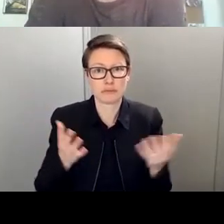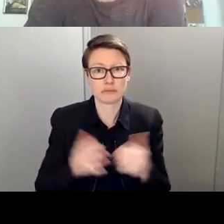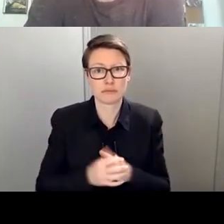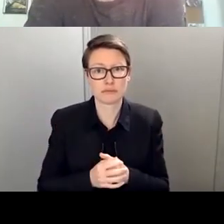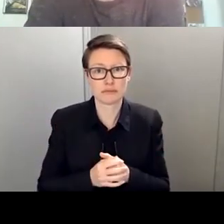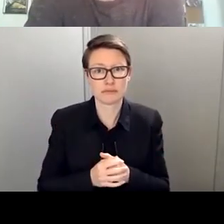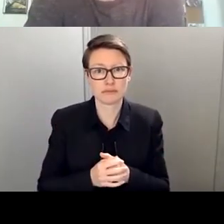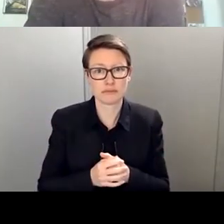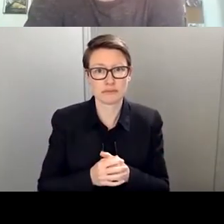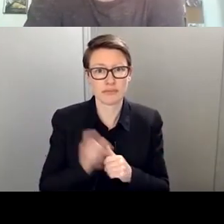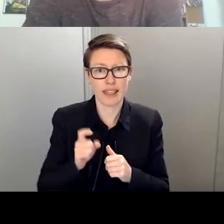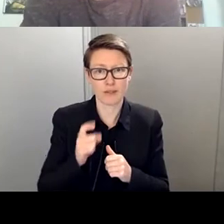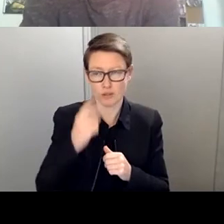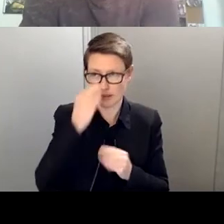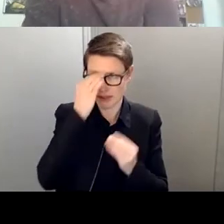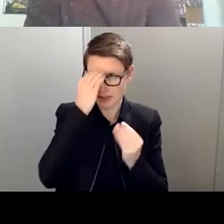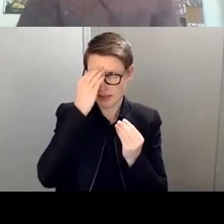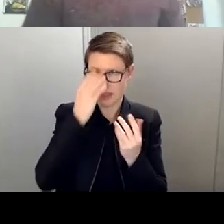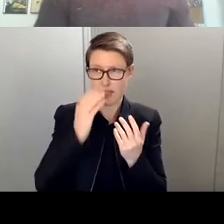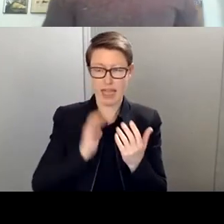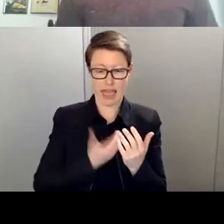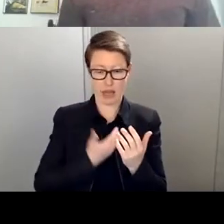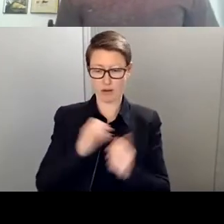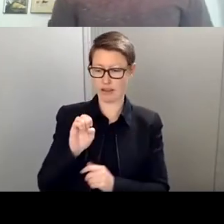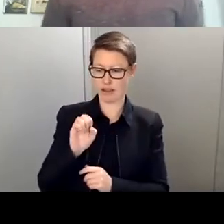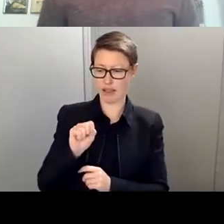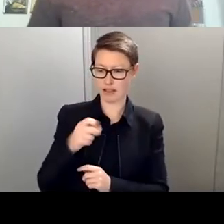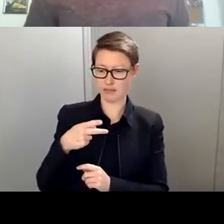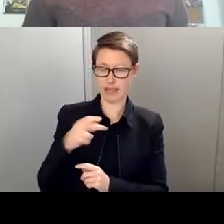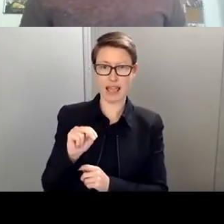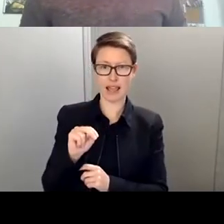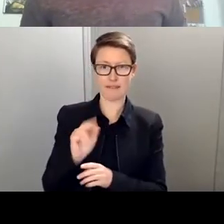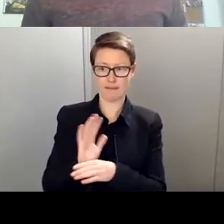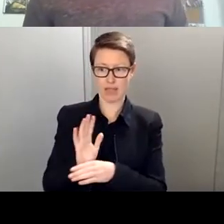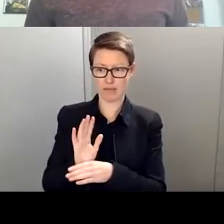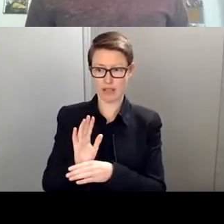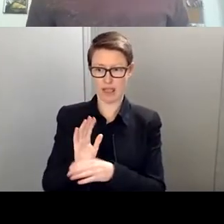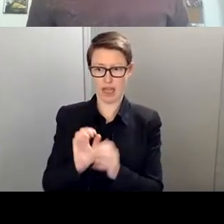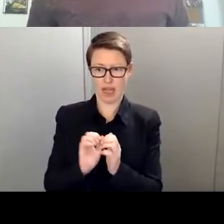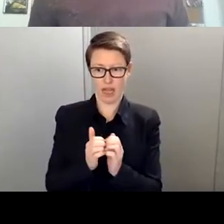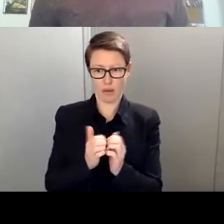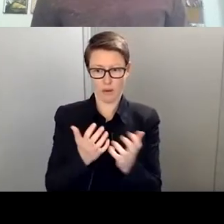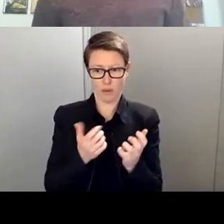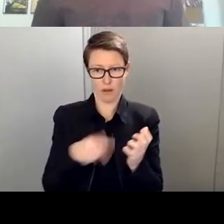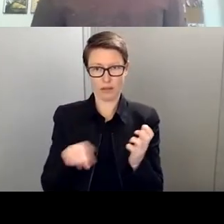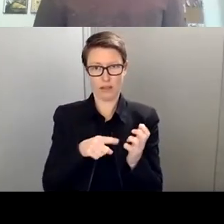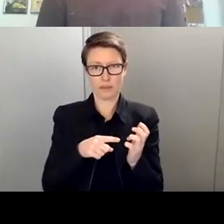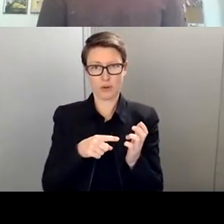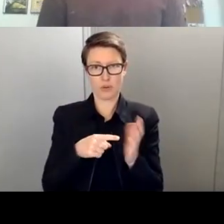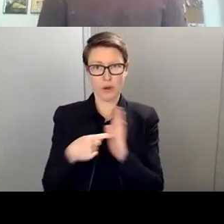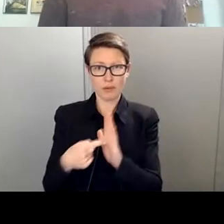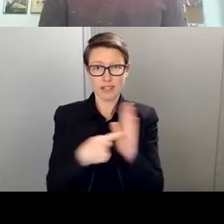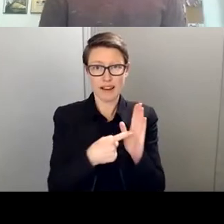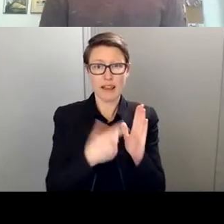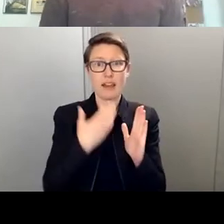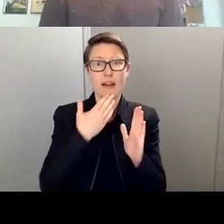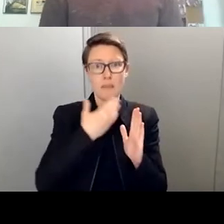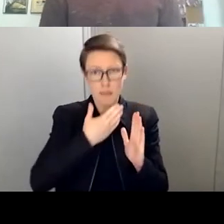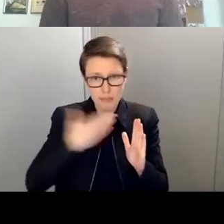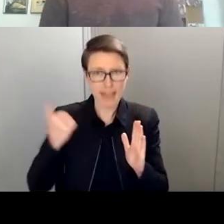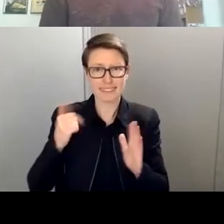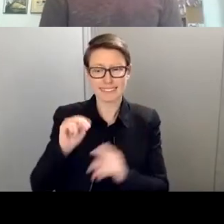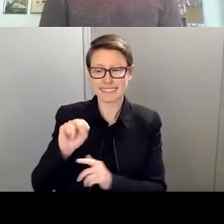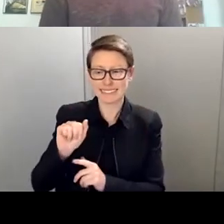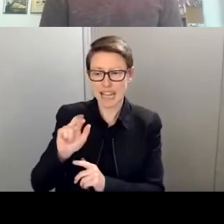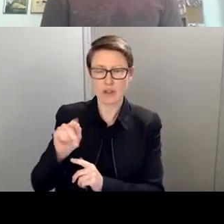to represent our films, ESPN films, to represent the best narrative storytelling in